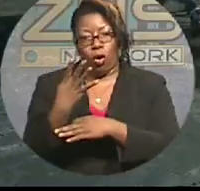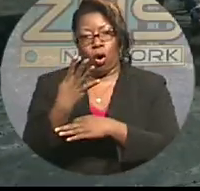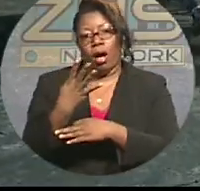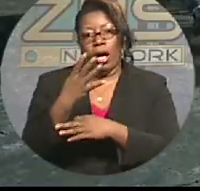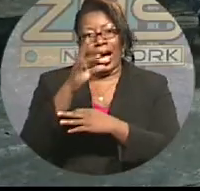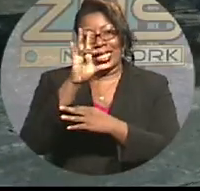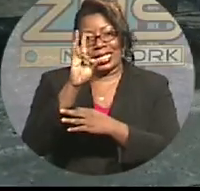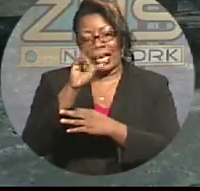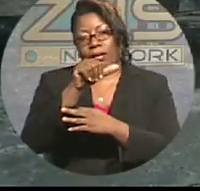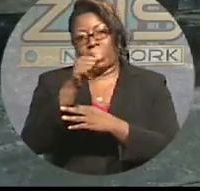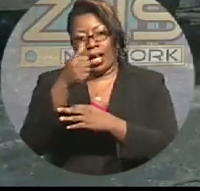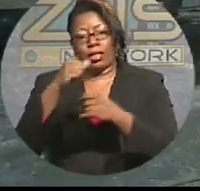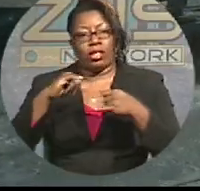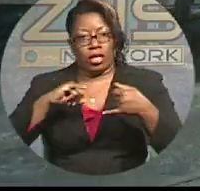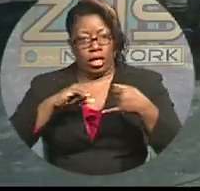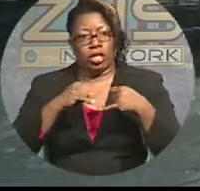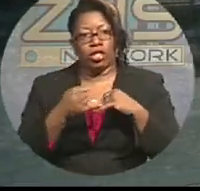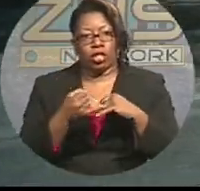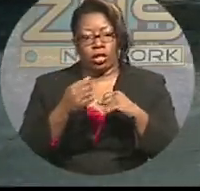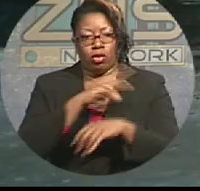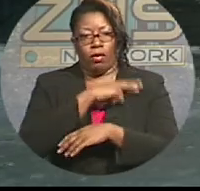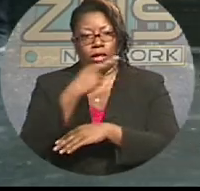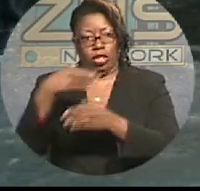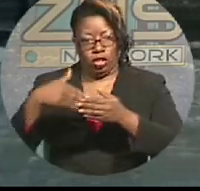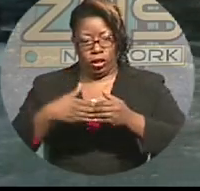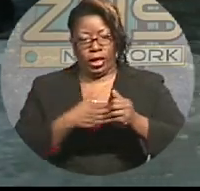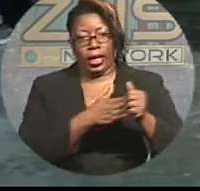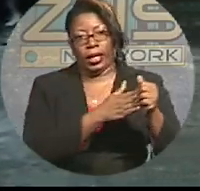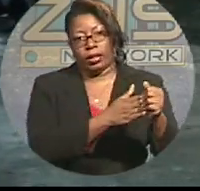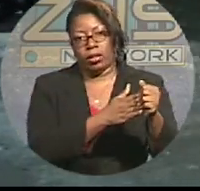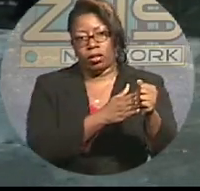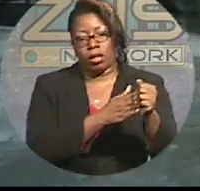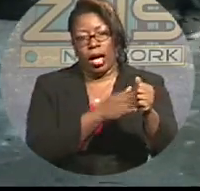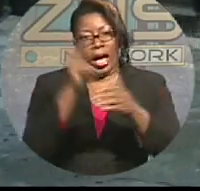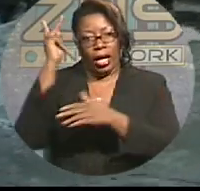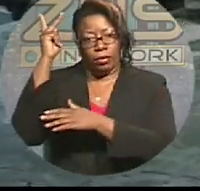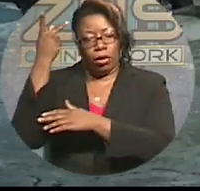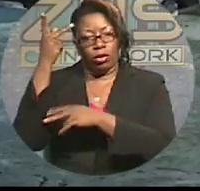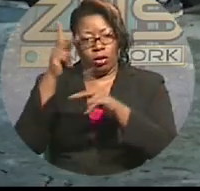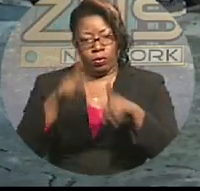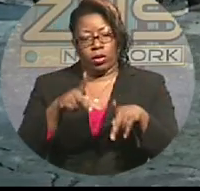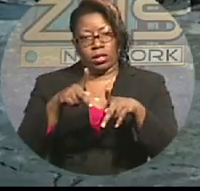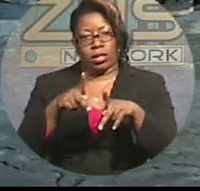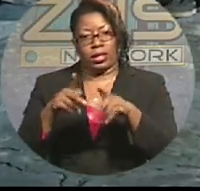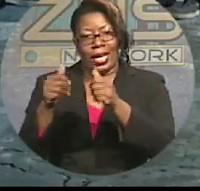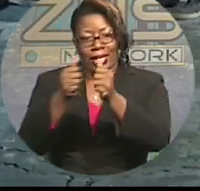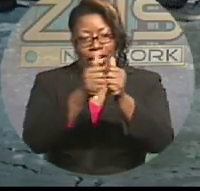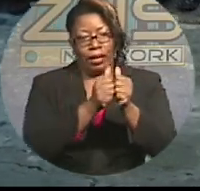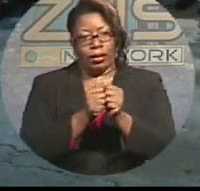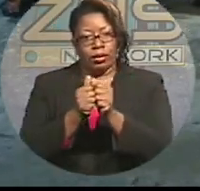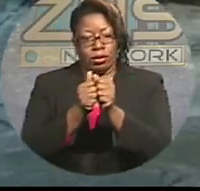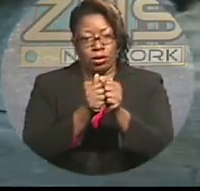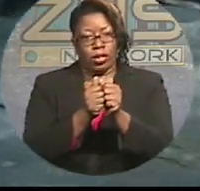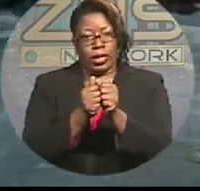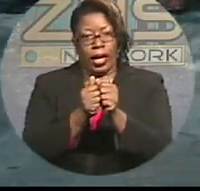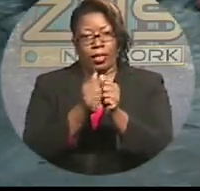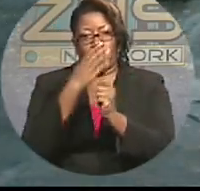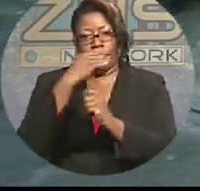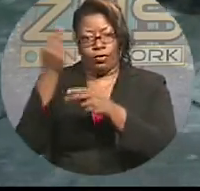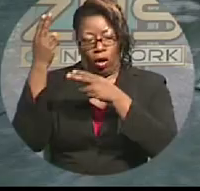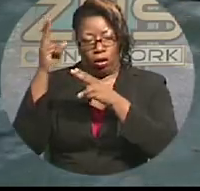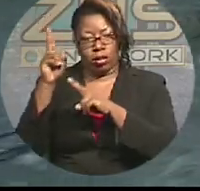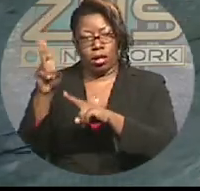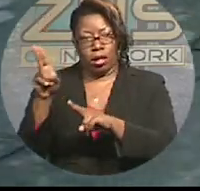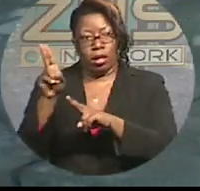others injured. Hundreds of residents, religious leaders, and area member of Parliament Fred Mitchell gathered on Fox Hill Park to mourn the sudden death and